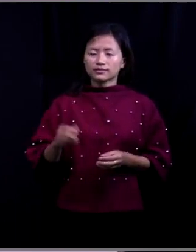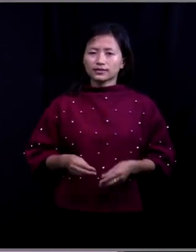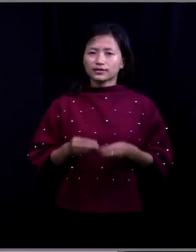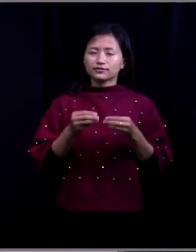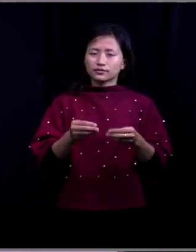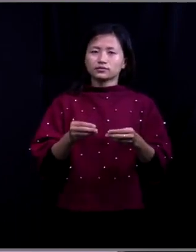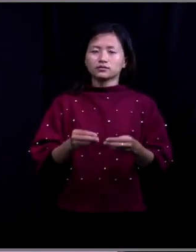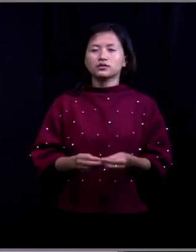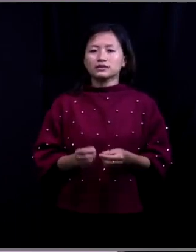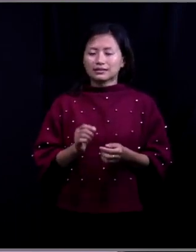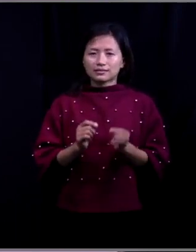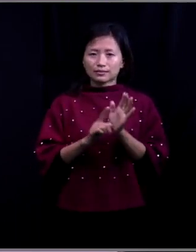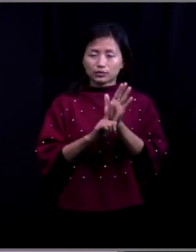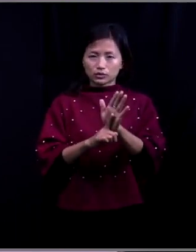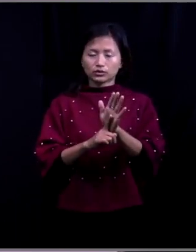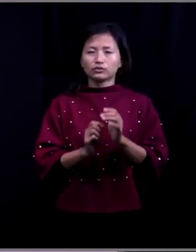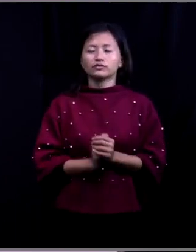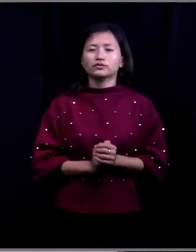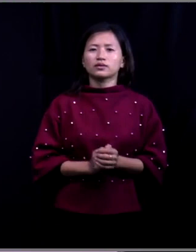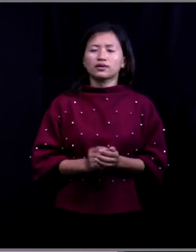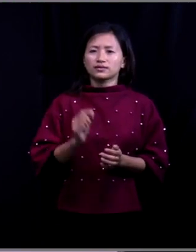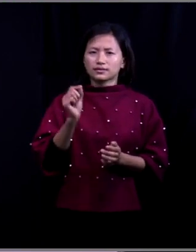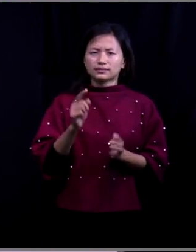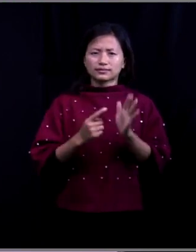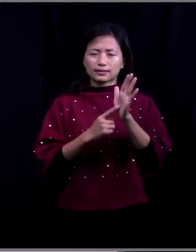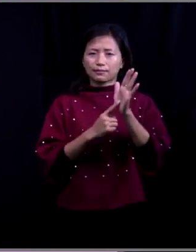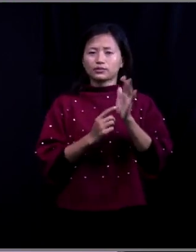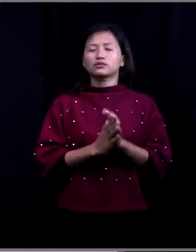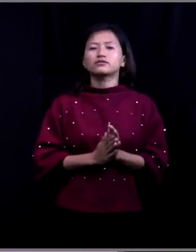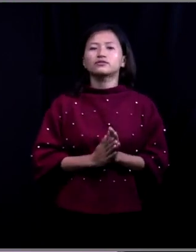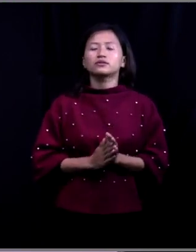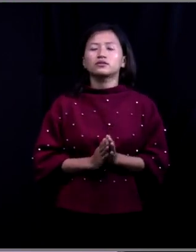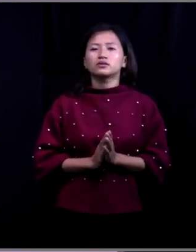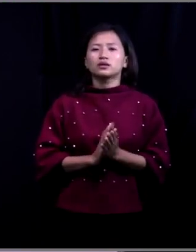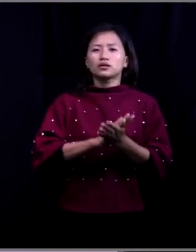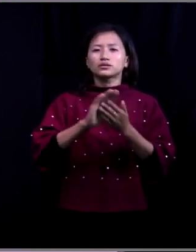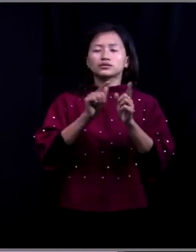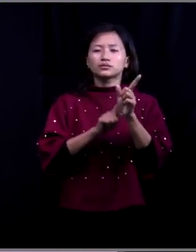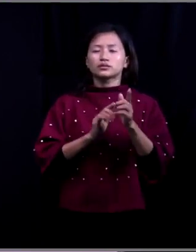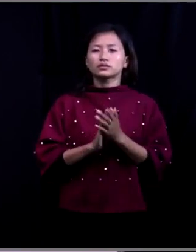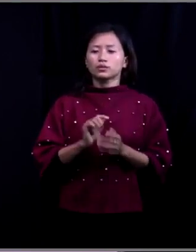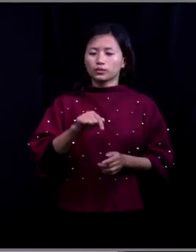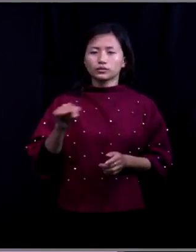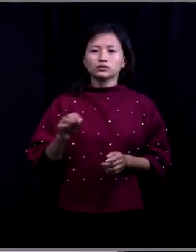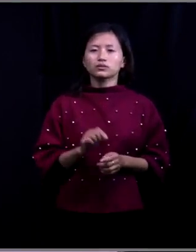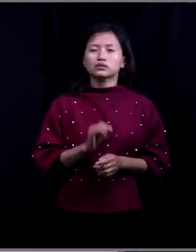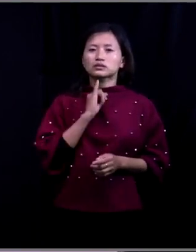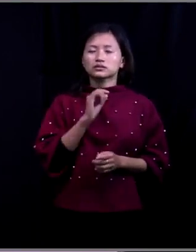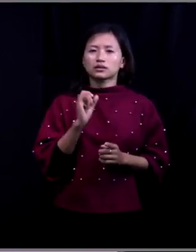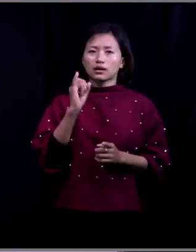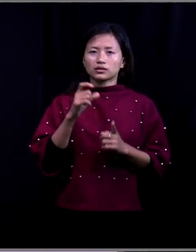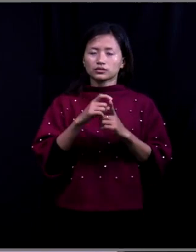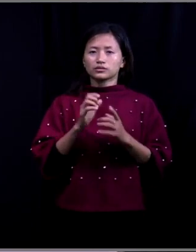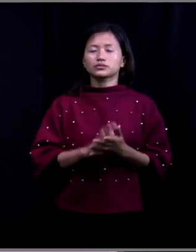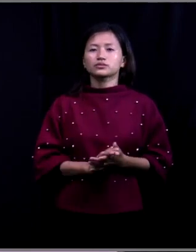of hydrogen may contain all these three isotopes. So which one, the mass of which isotope will